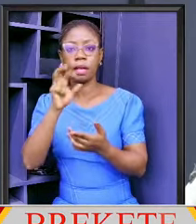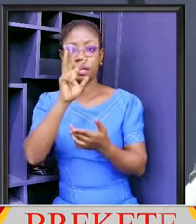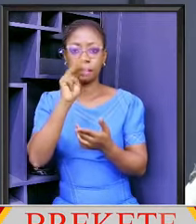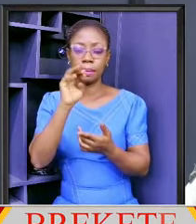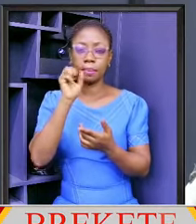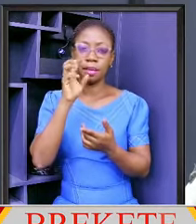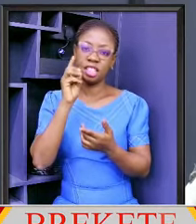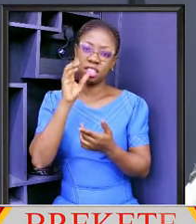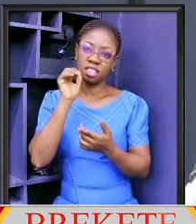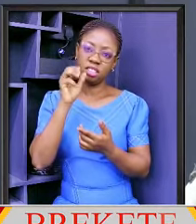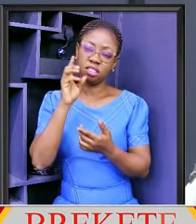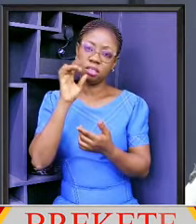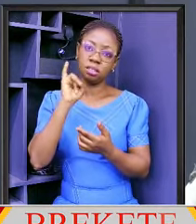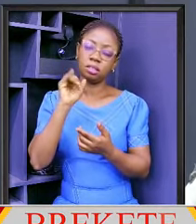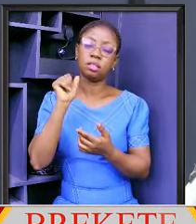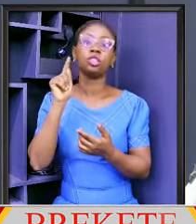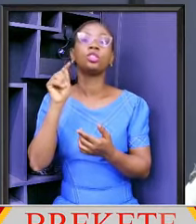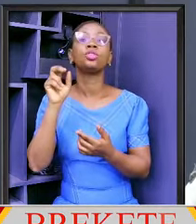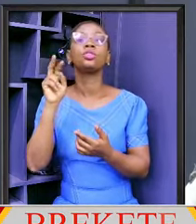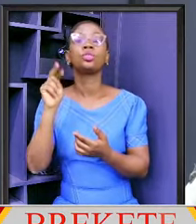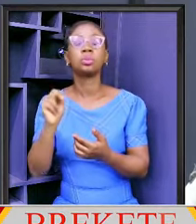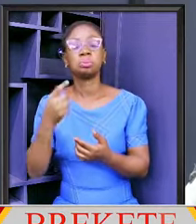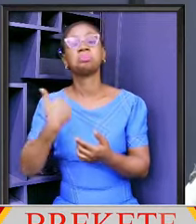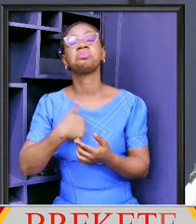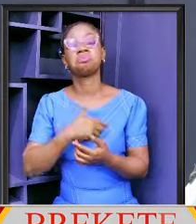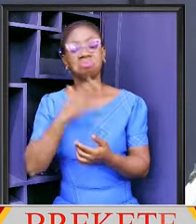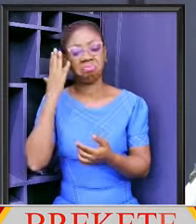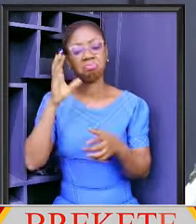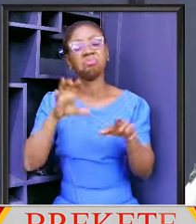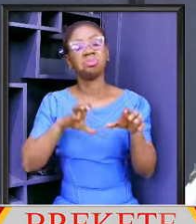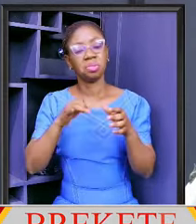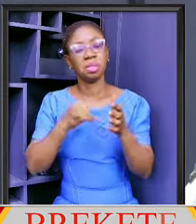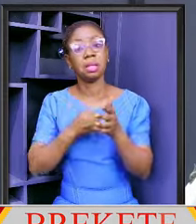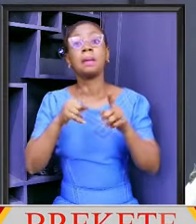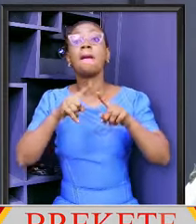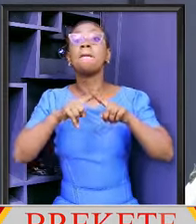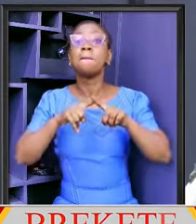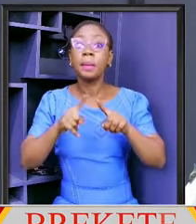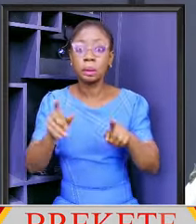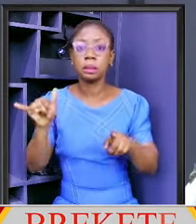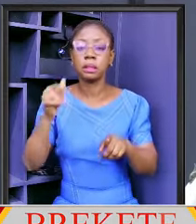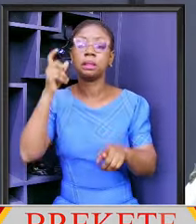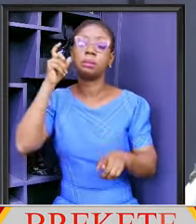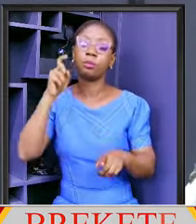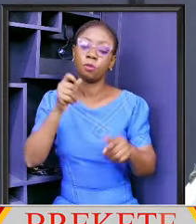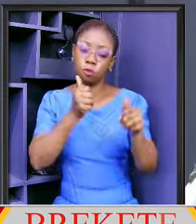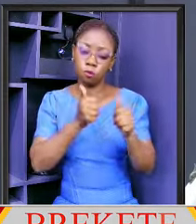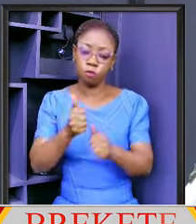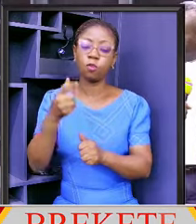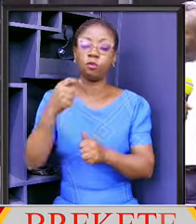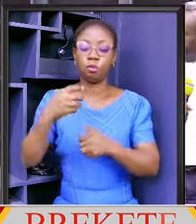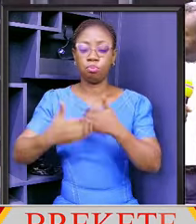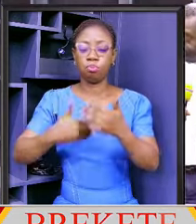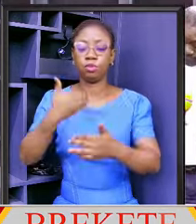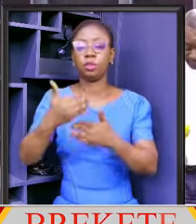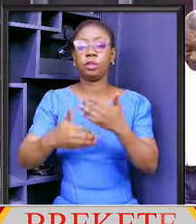/ reconciliator. We go do them. Okay. But they must follow the process. Okay, even as they